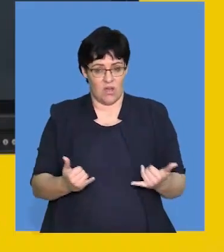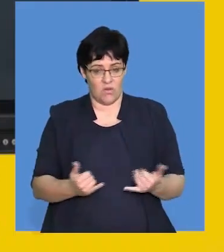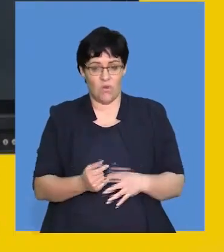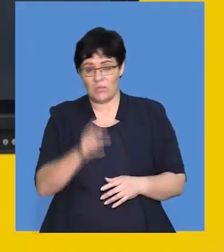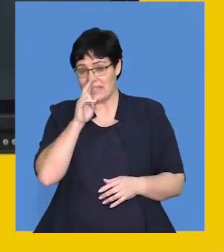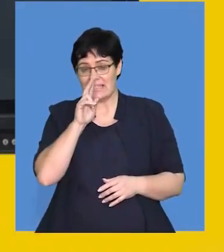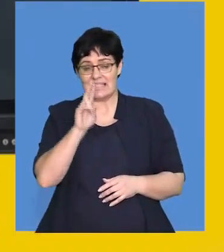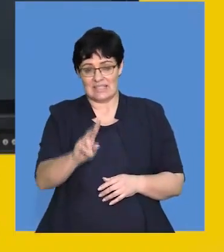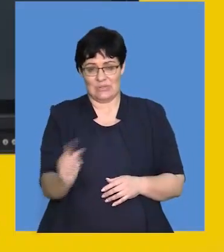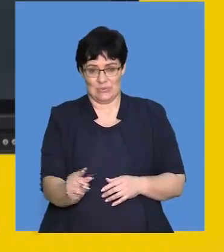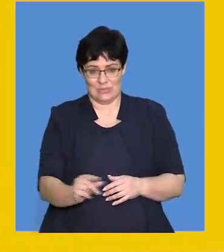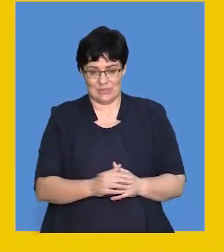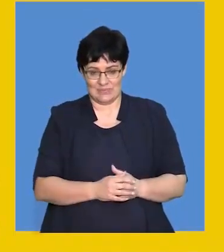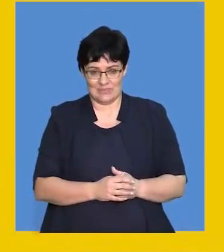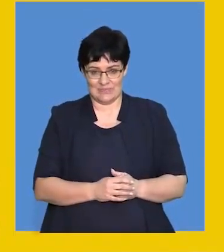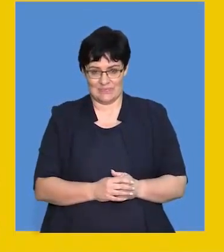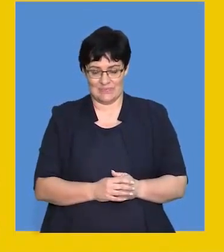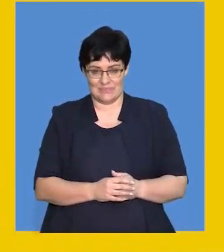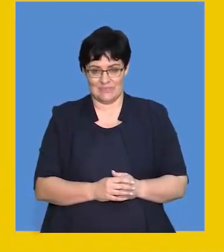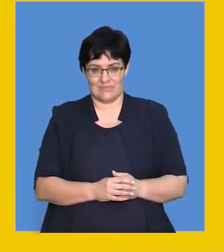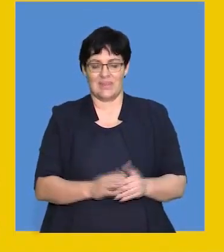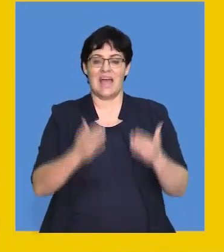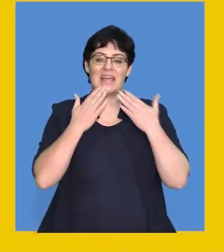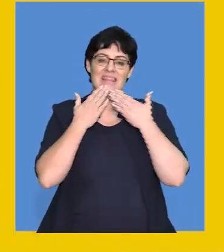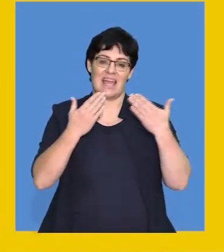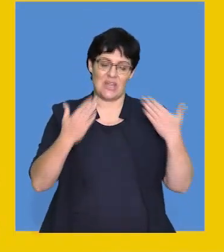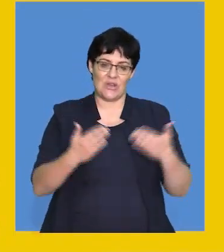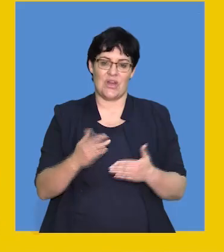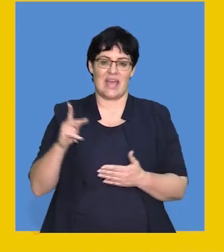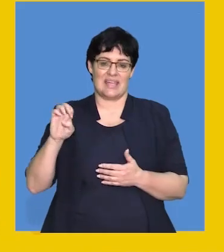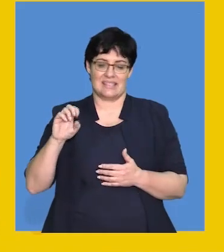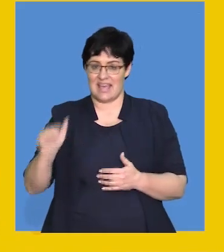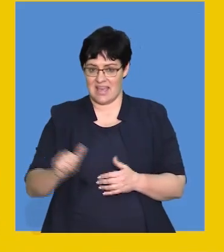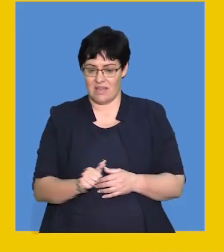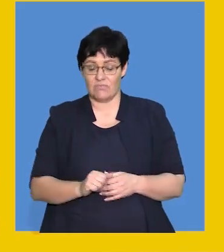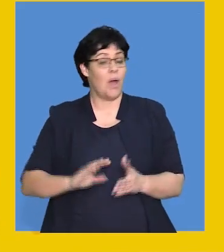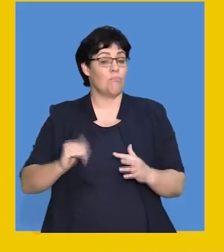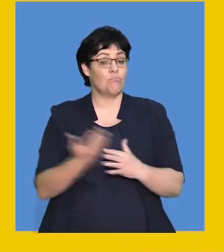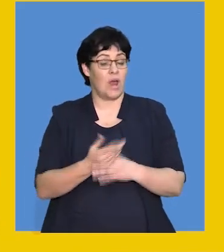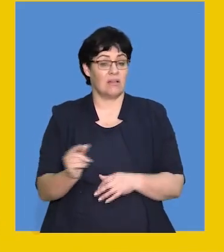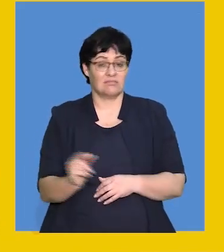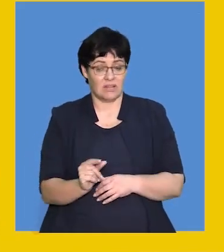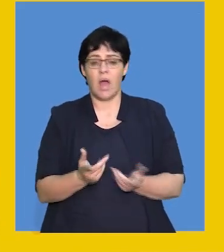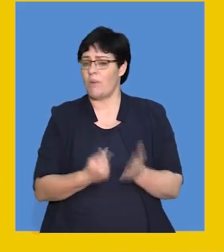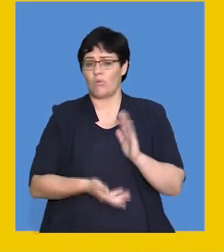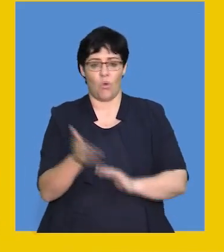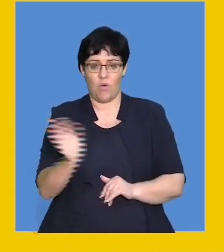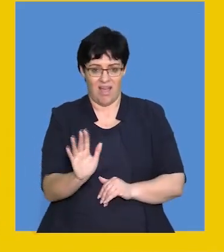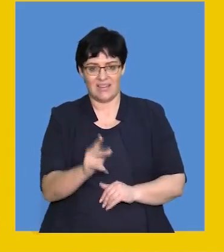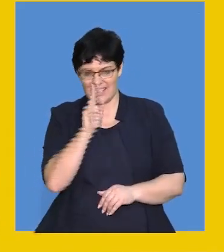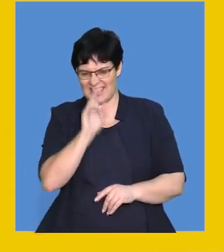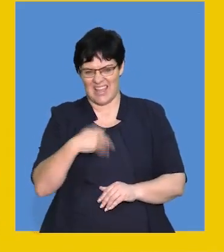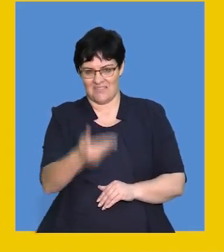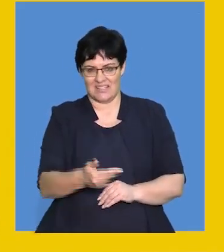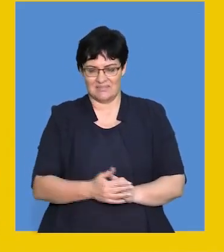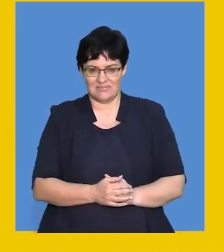see you now. Thank you so much, Baka. Guys, we are going to take a quick break, so please don't go anywhere. We'll see you